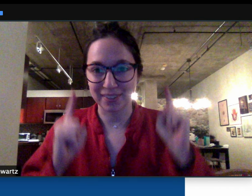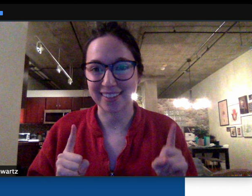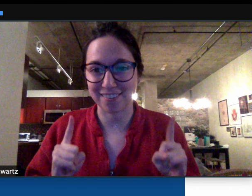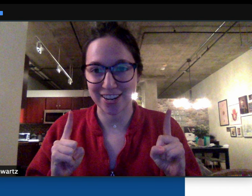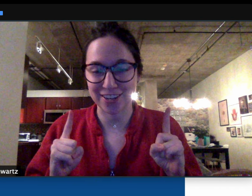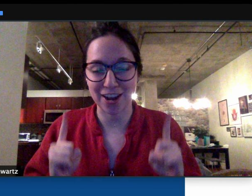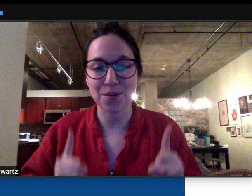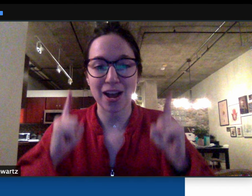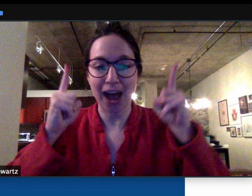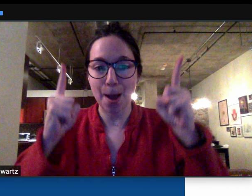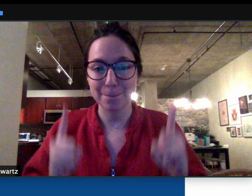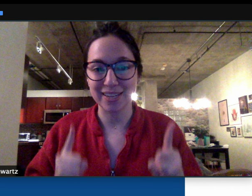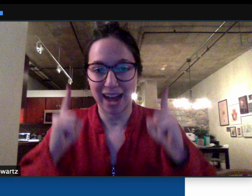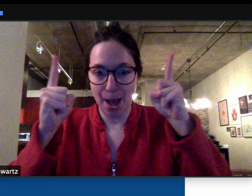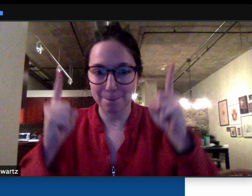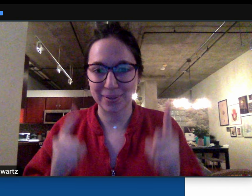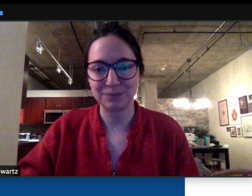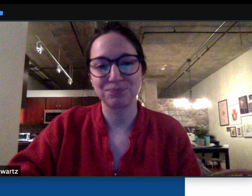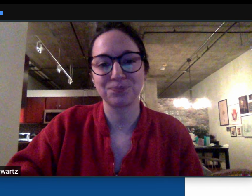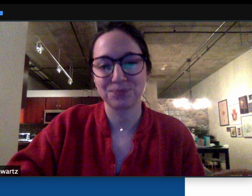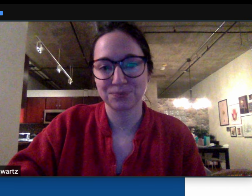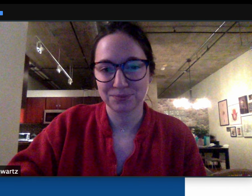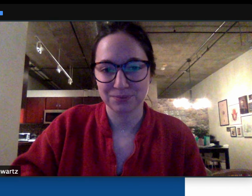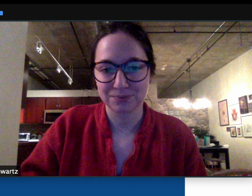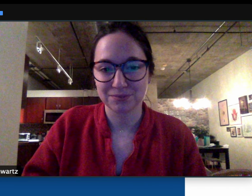Up, get ready, go.